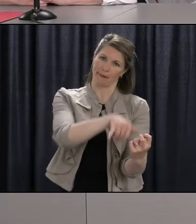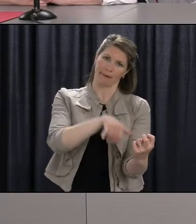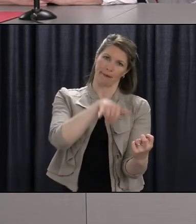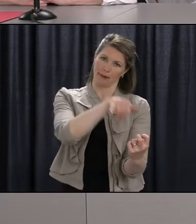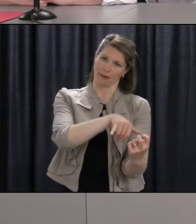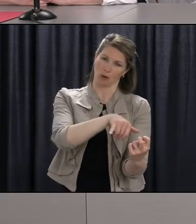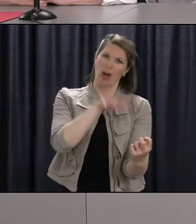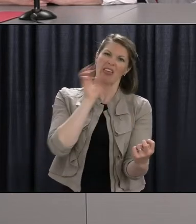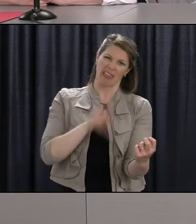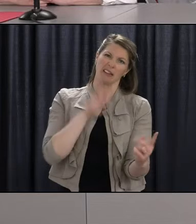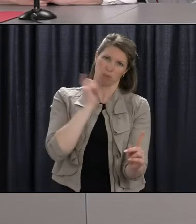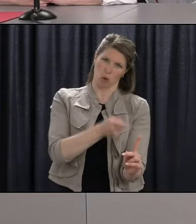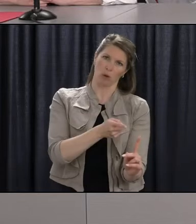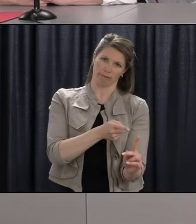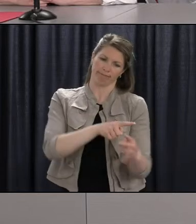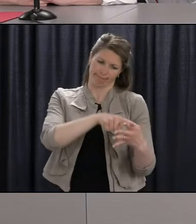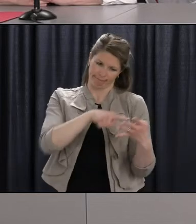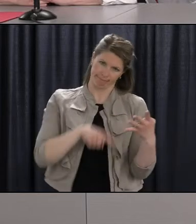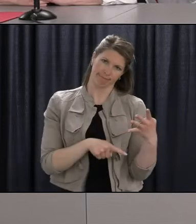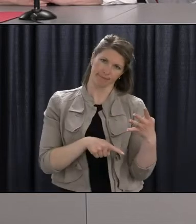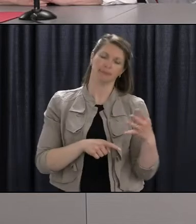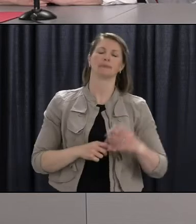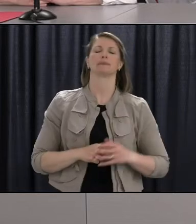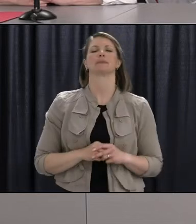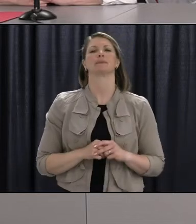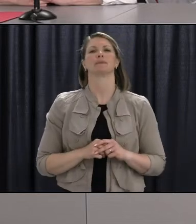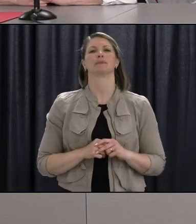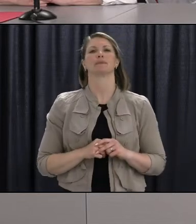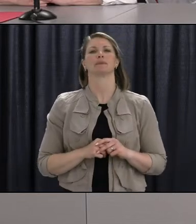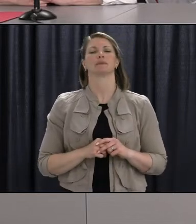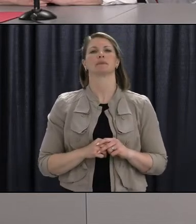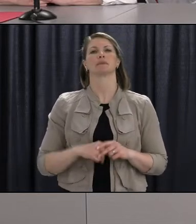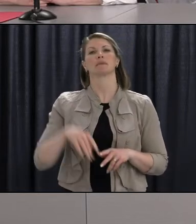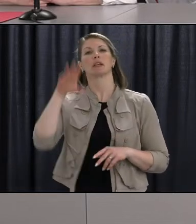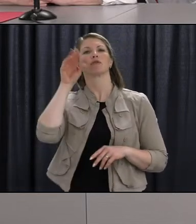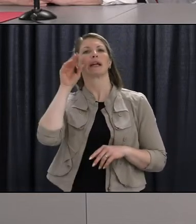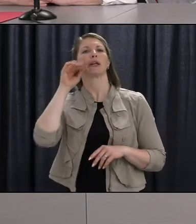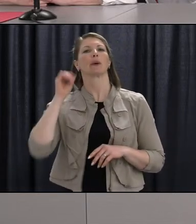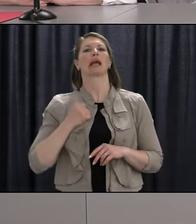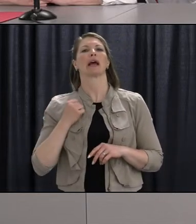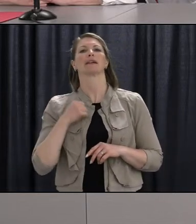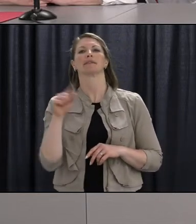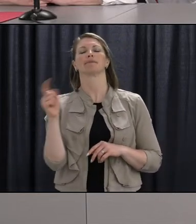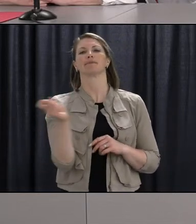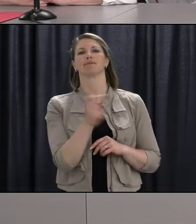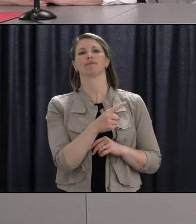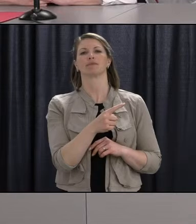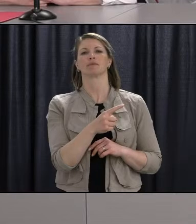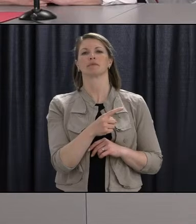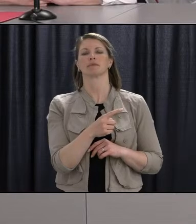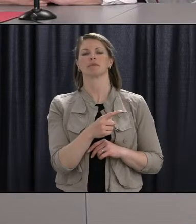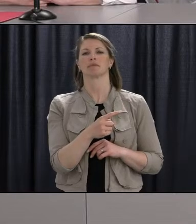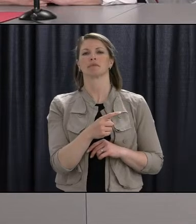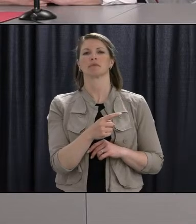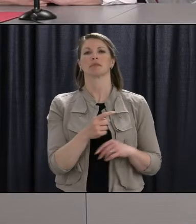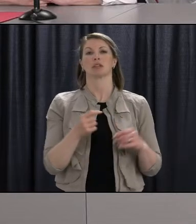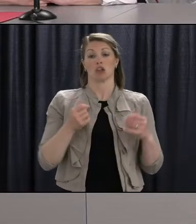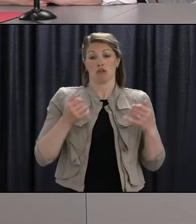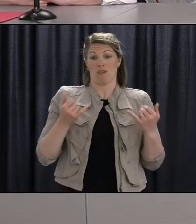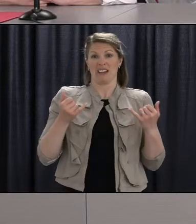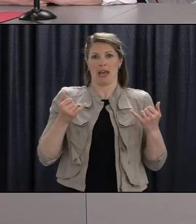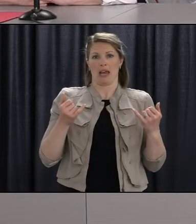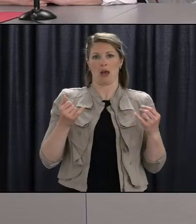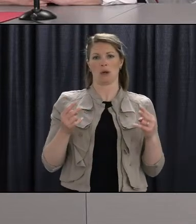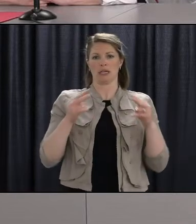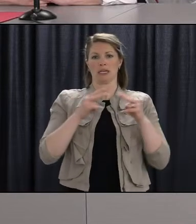I'm wondering, do we have a time frame from this double bubble to 6 people? So is there a date in your mind where